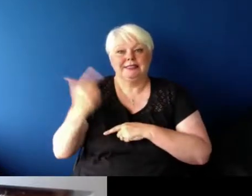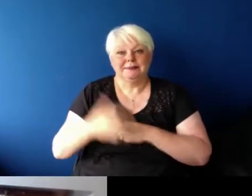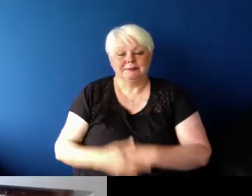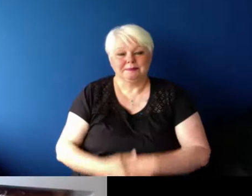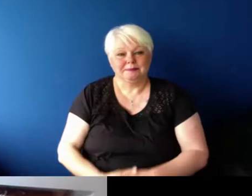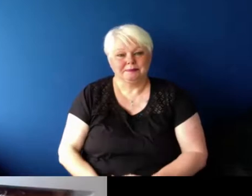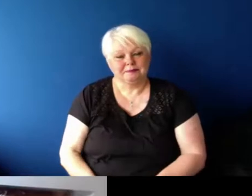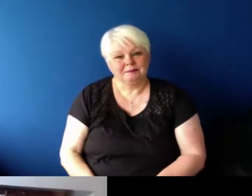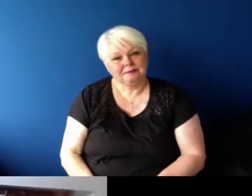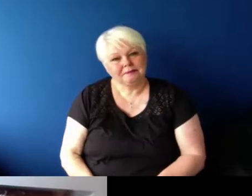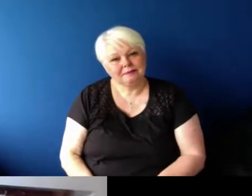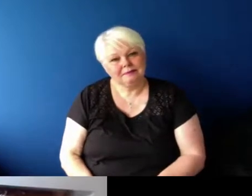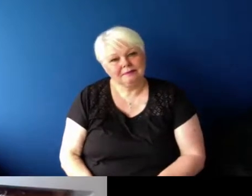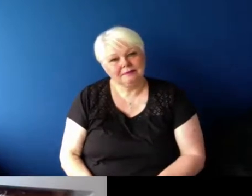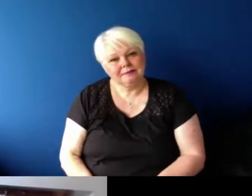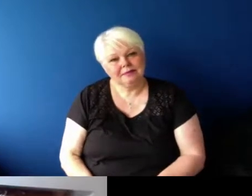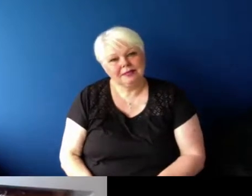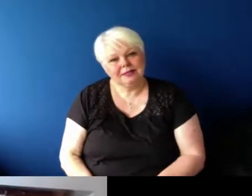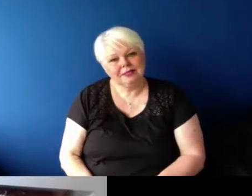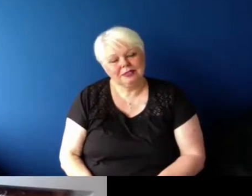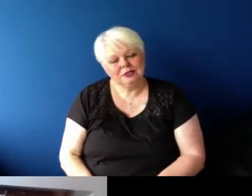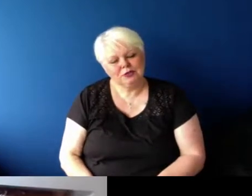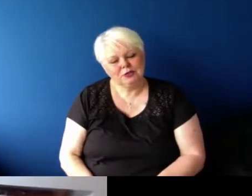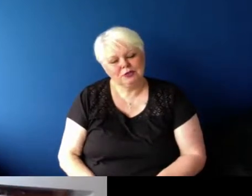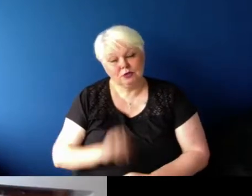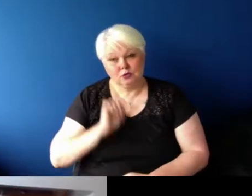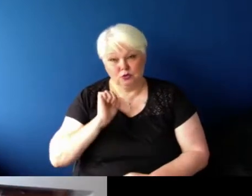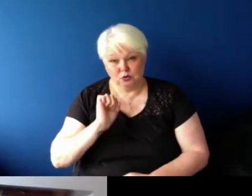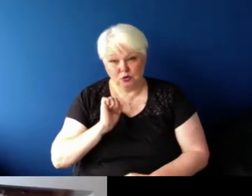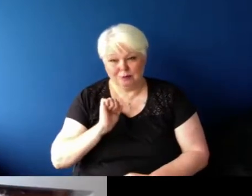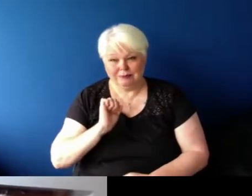That you know, I really, really resonated with your description of